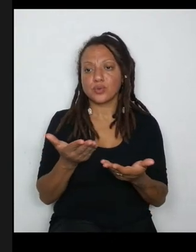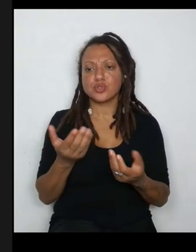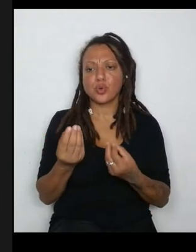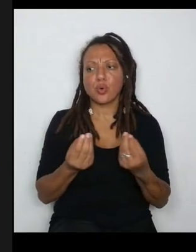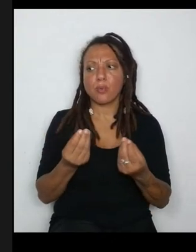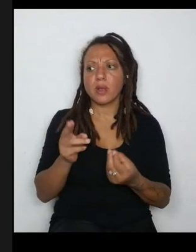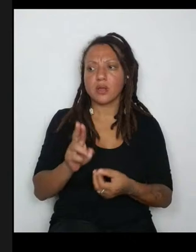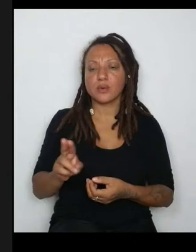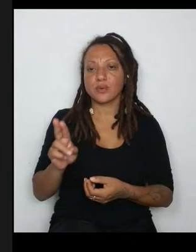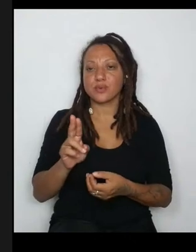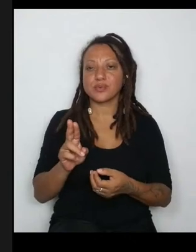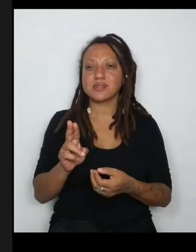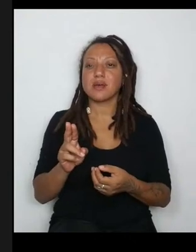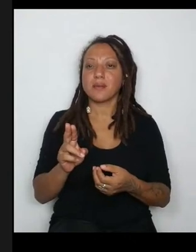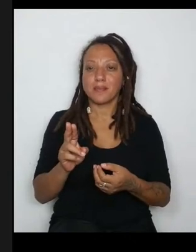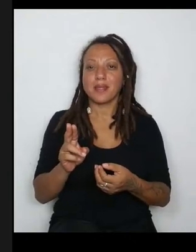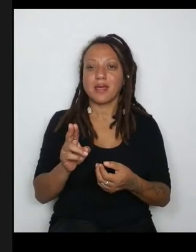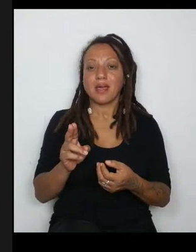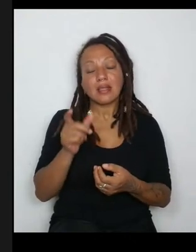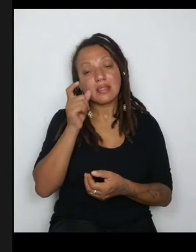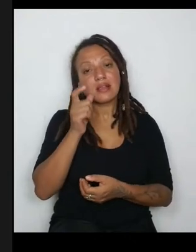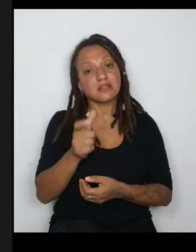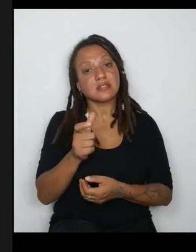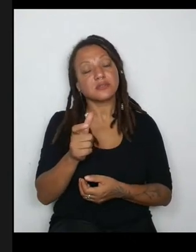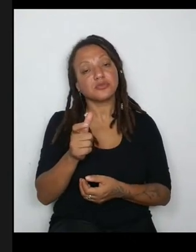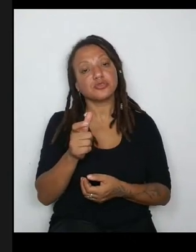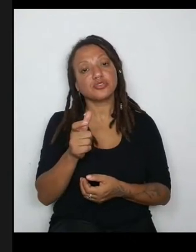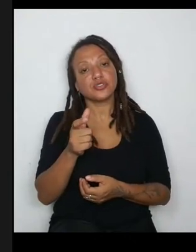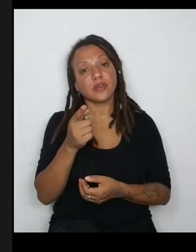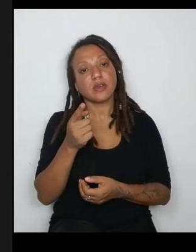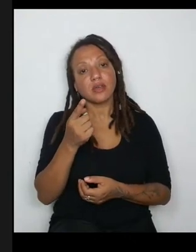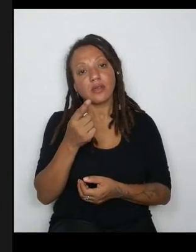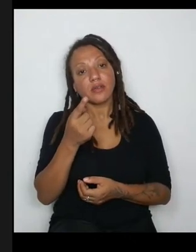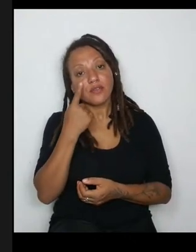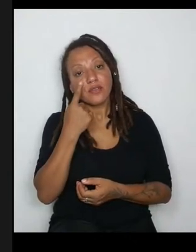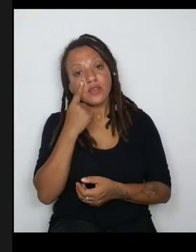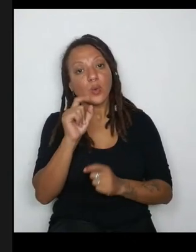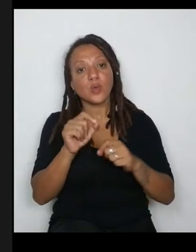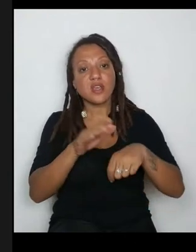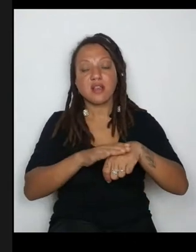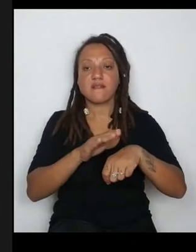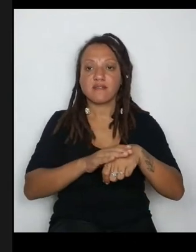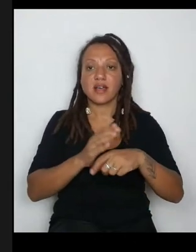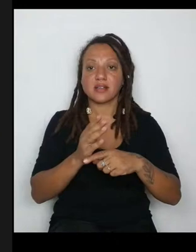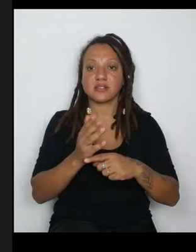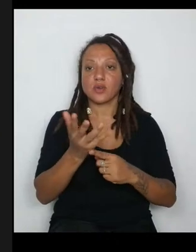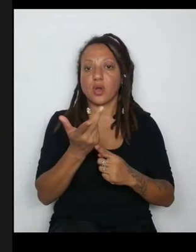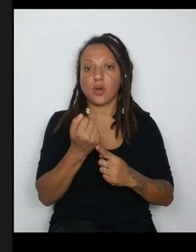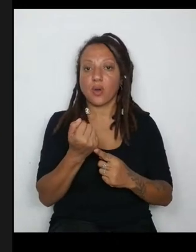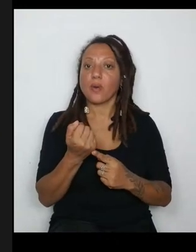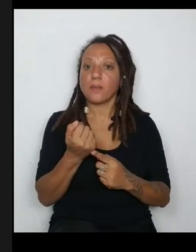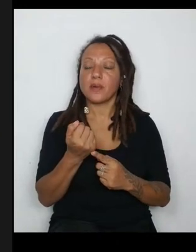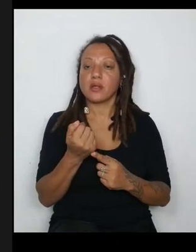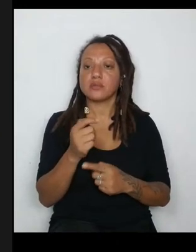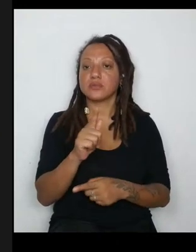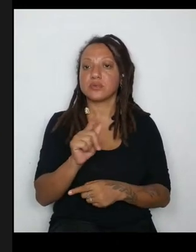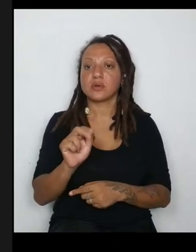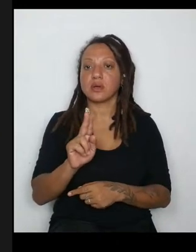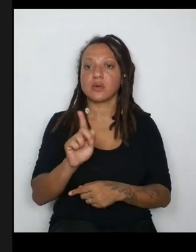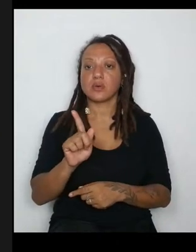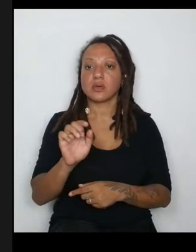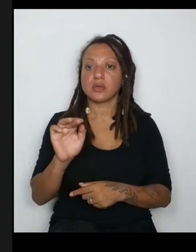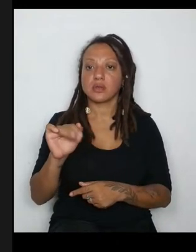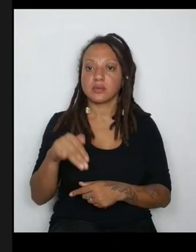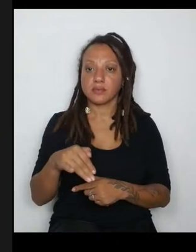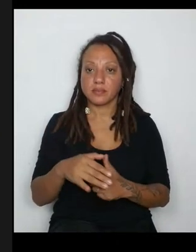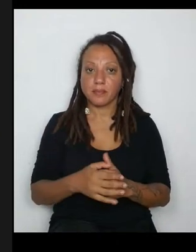interesting to see what he actually does with someone like a gun and there you know there we have to have a proper intersectional approach